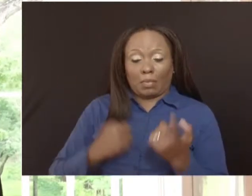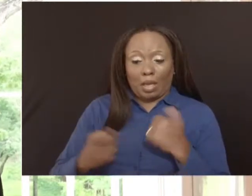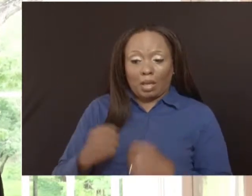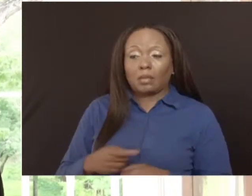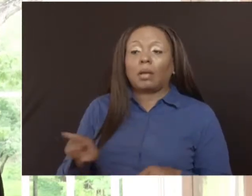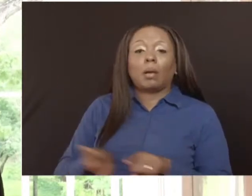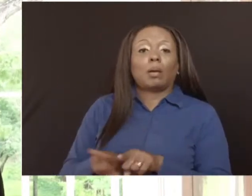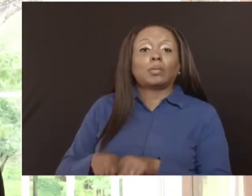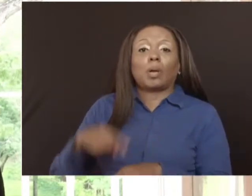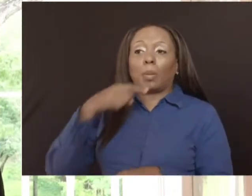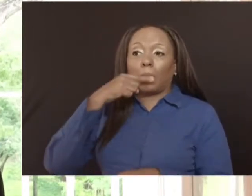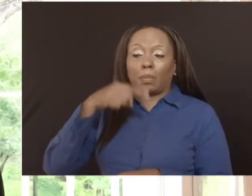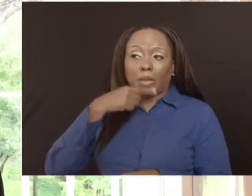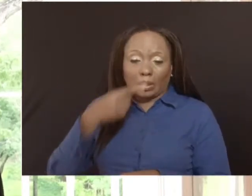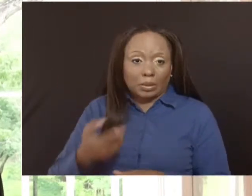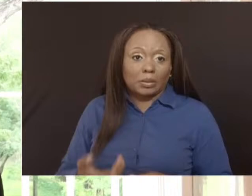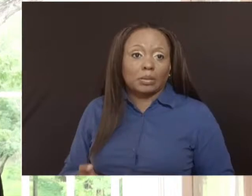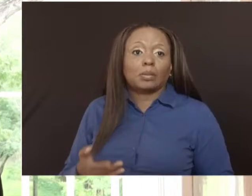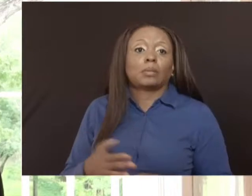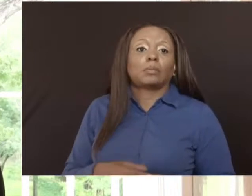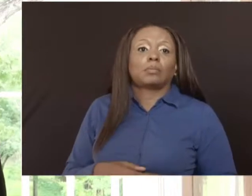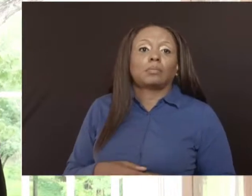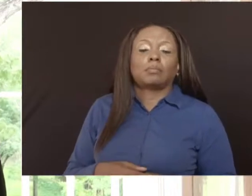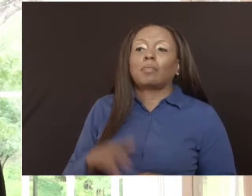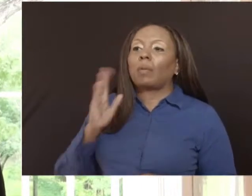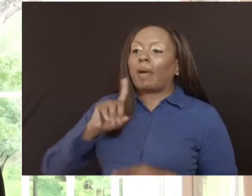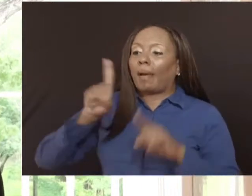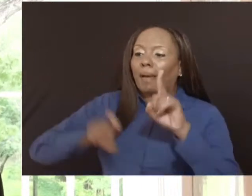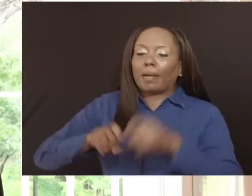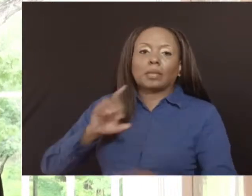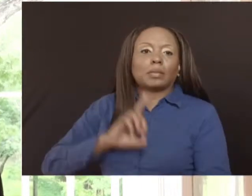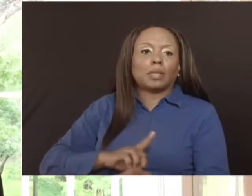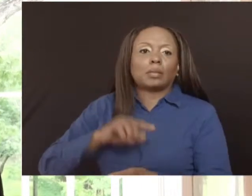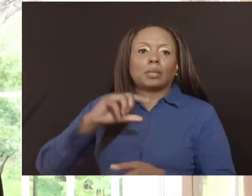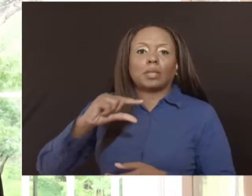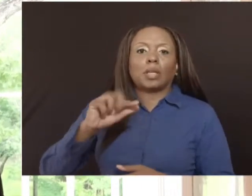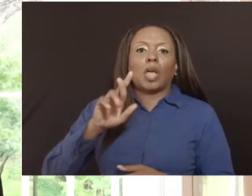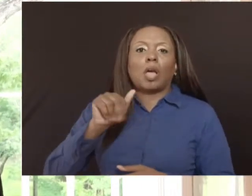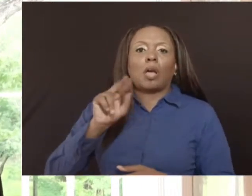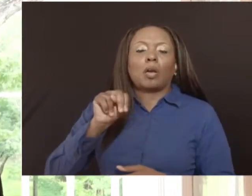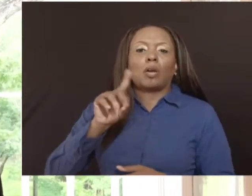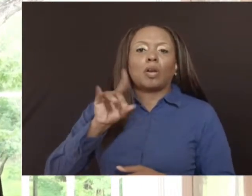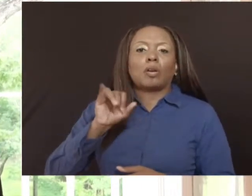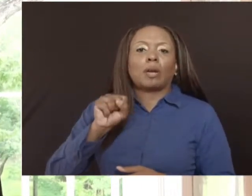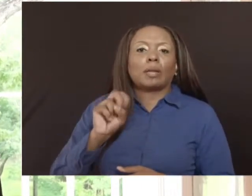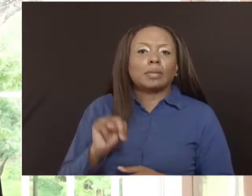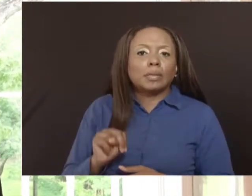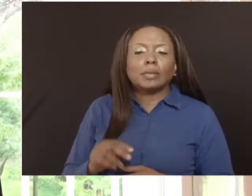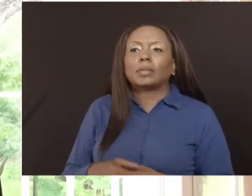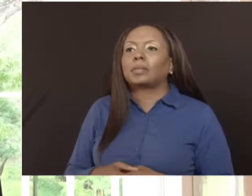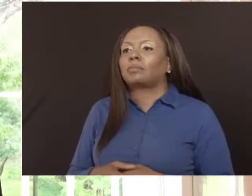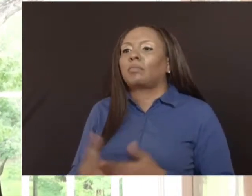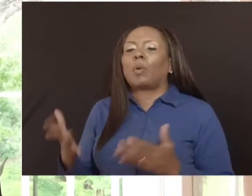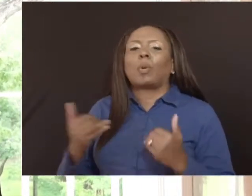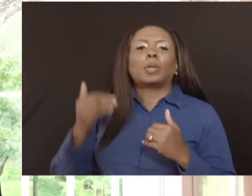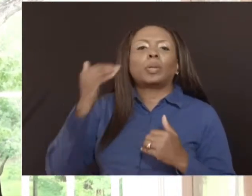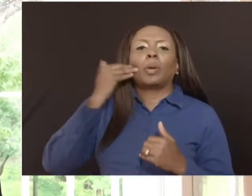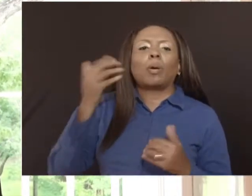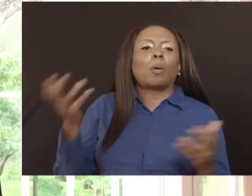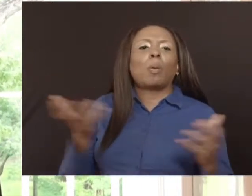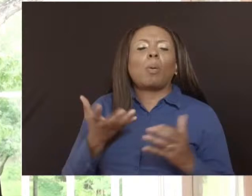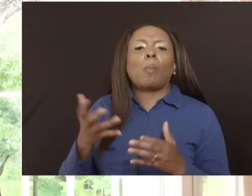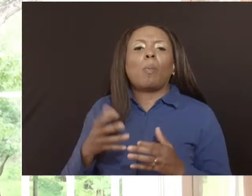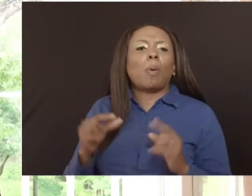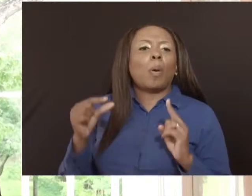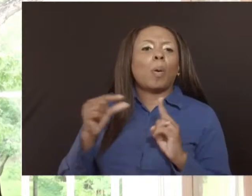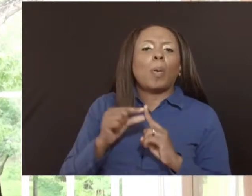questions that you will have to answer, Dr. Adanna Grandison, is what is triaging? because these terms sometimes confuse